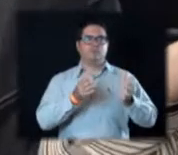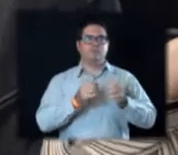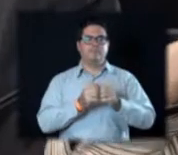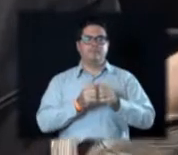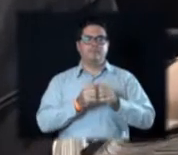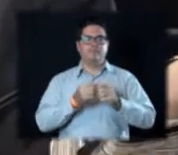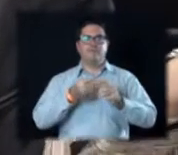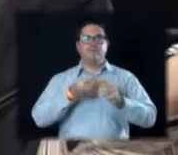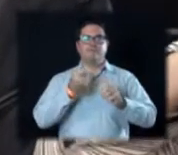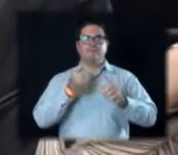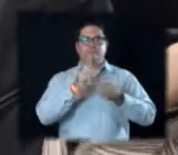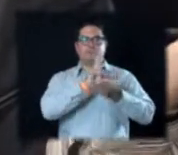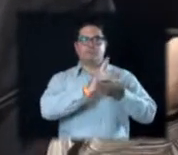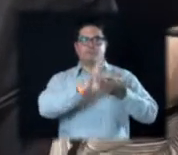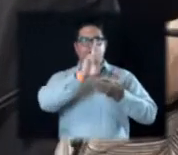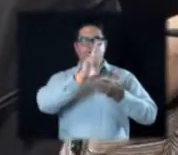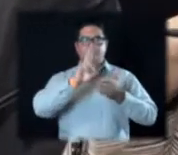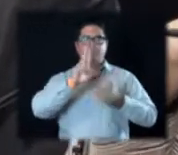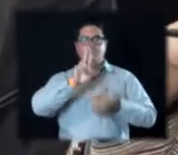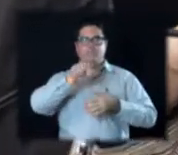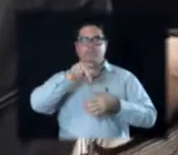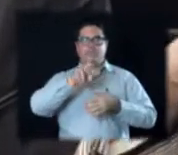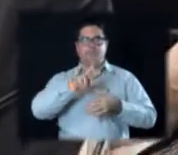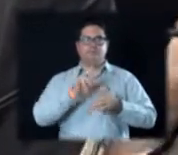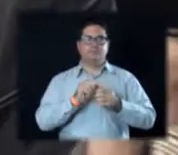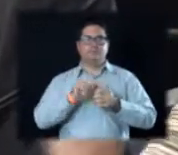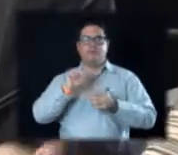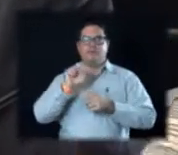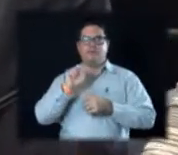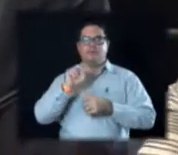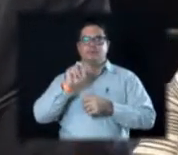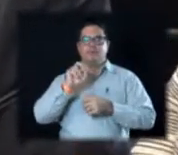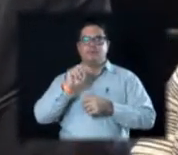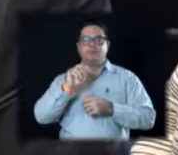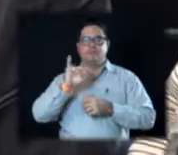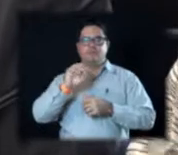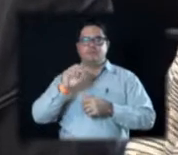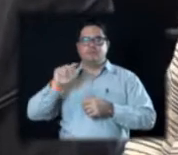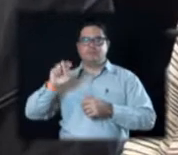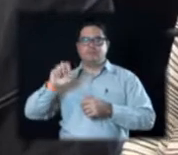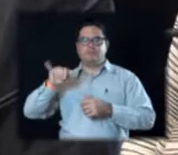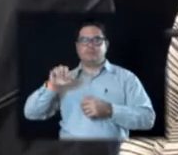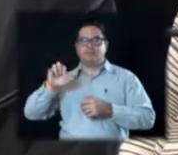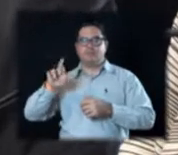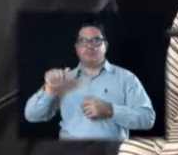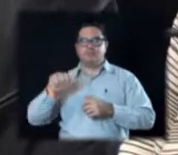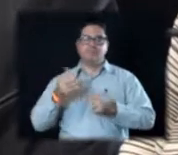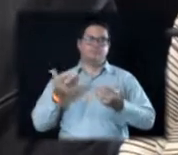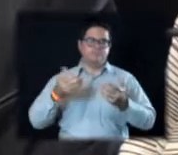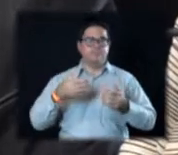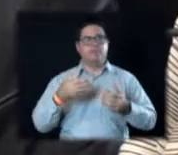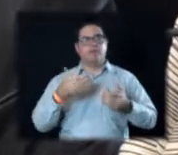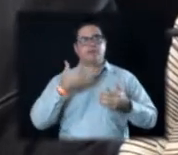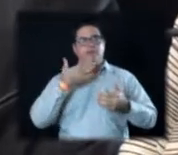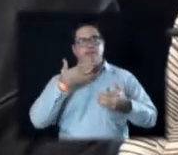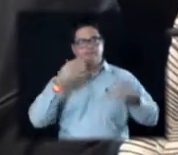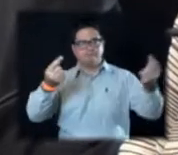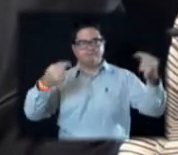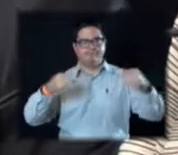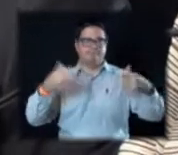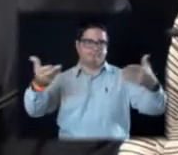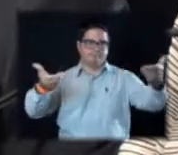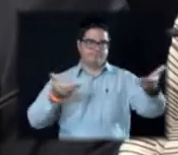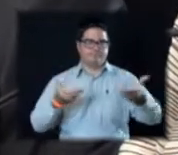Mr. Antonio Tejera. Thank you for being here and welcome. My understanding, Jaime, is that we're going